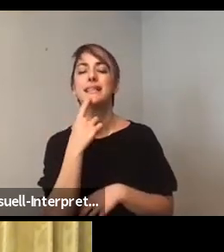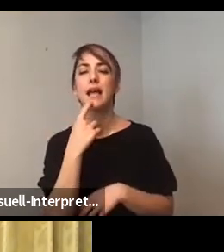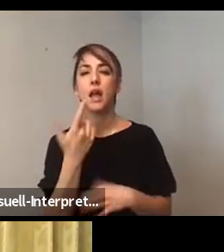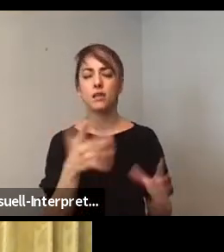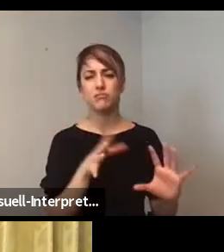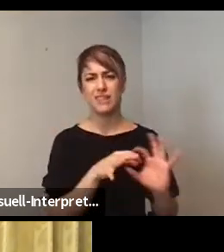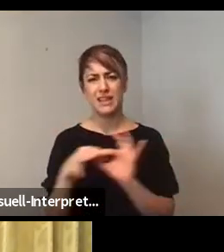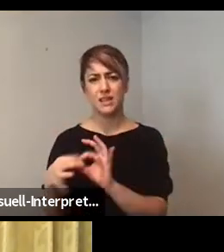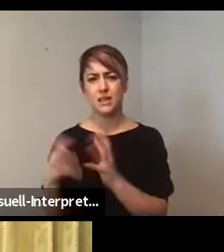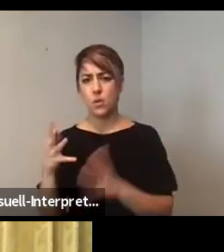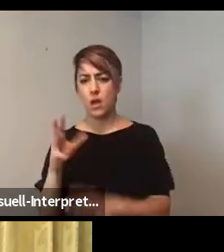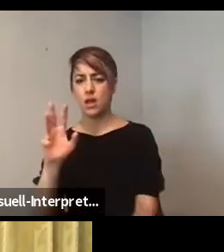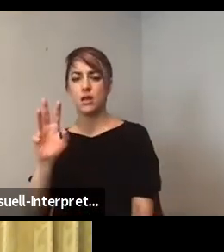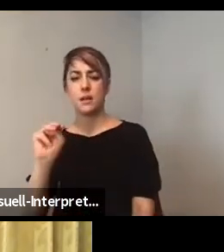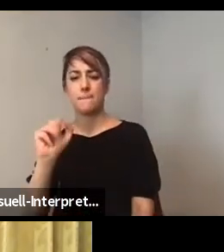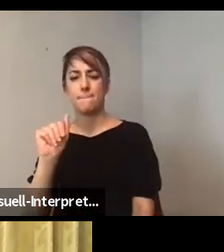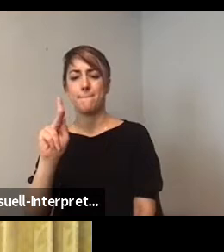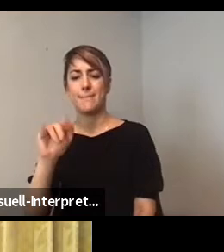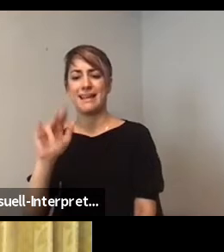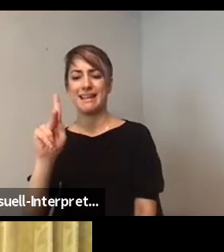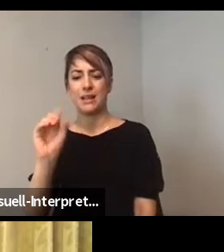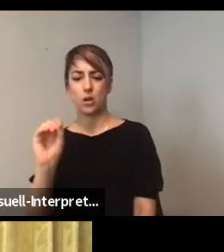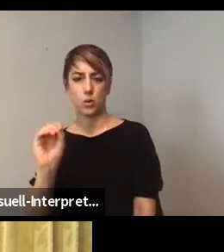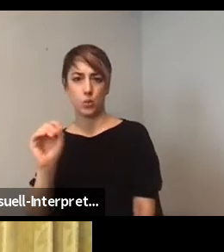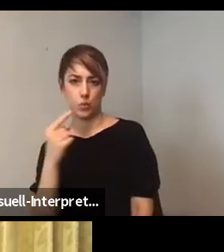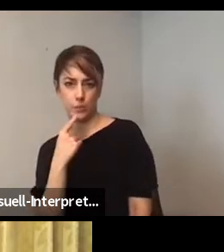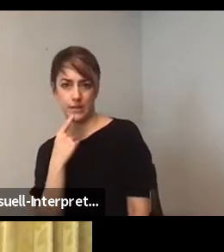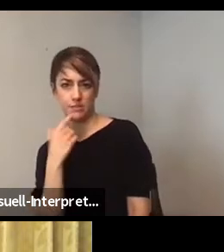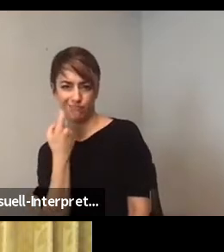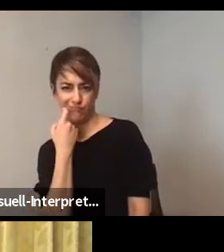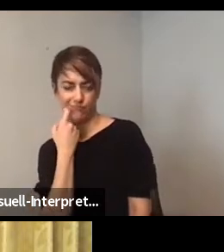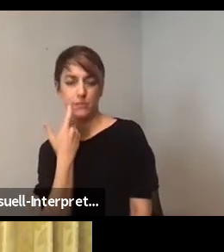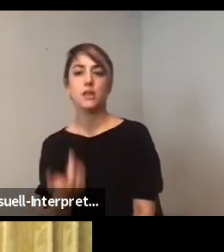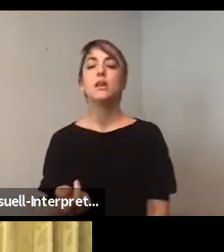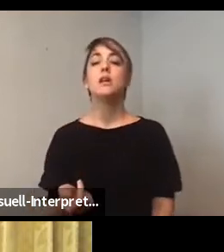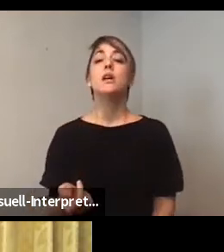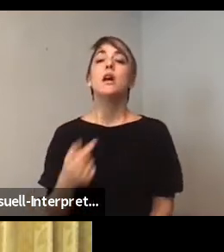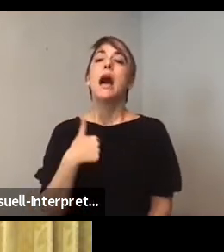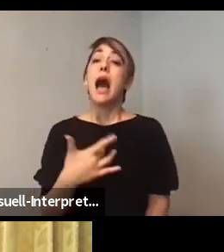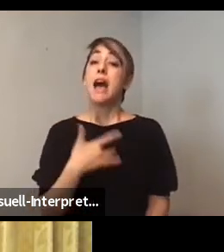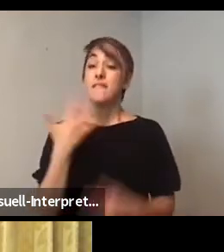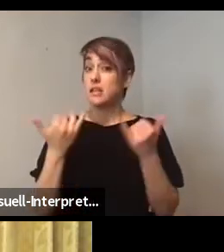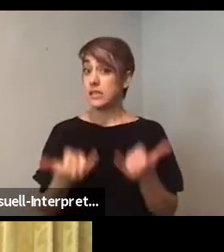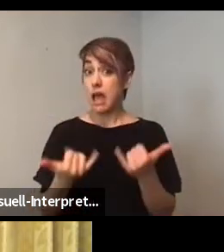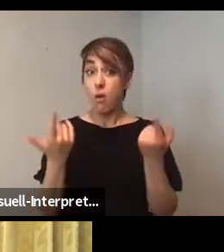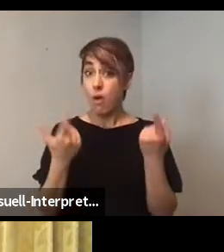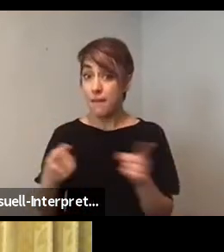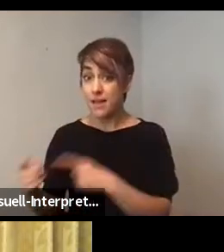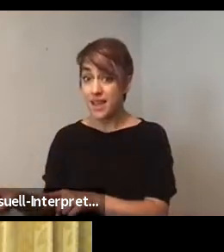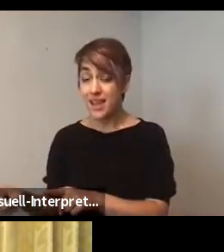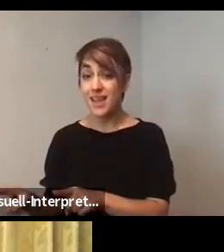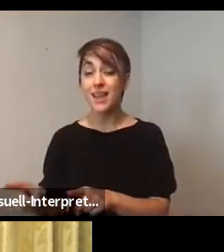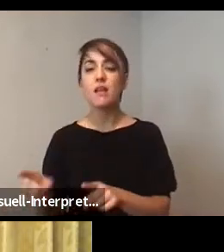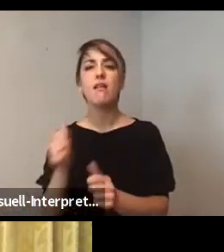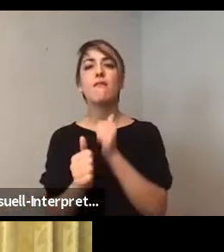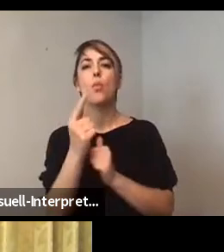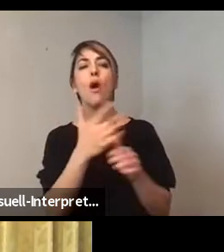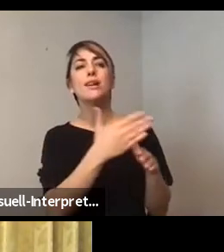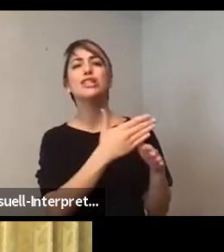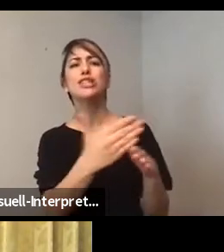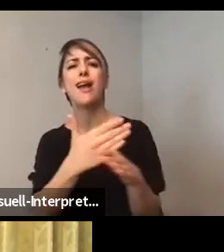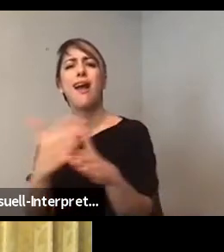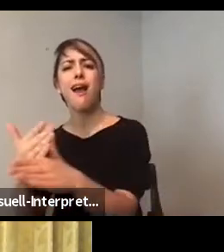and the fact that we are sharing, I feel that there is more and more sharing. And I can say that also, that a